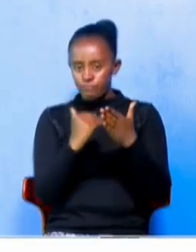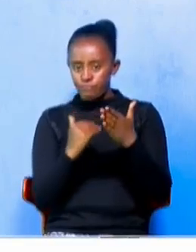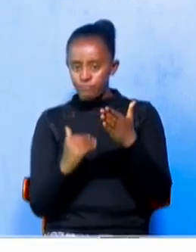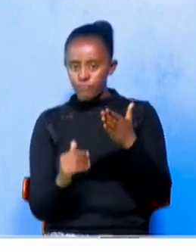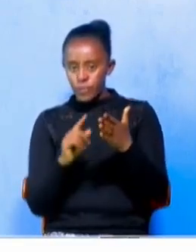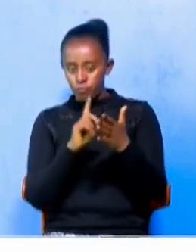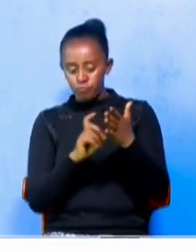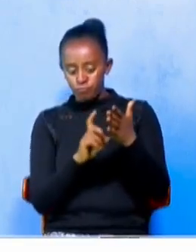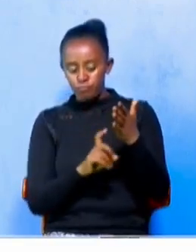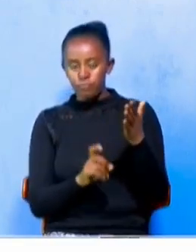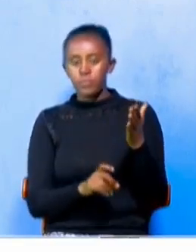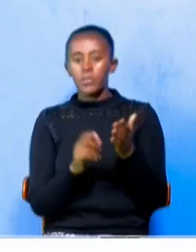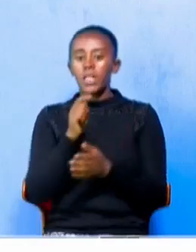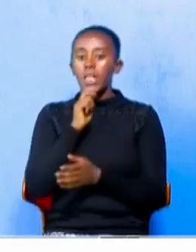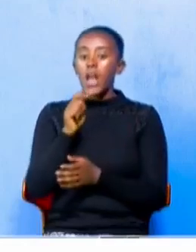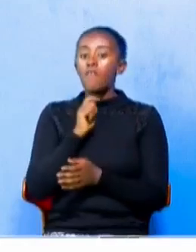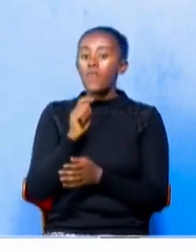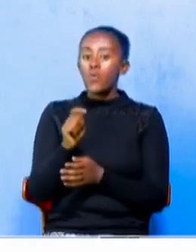Interview